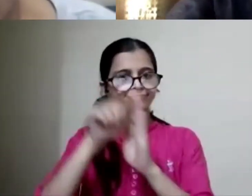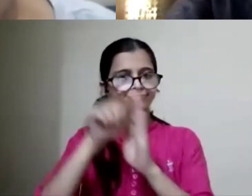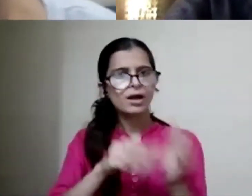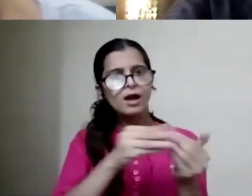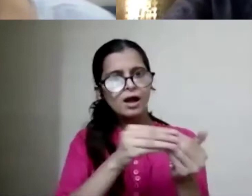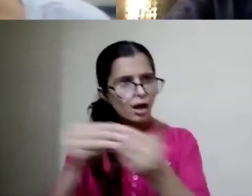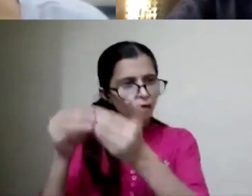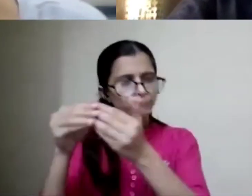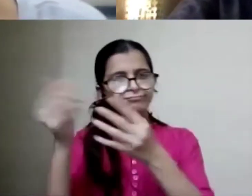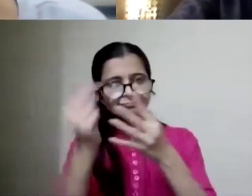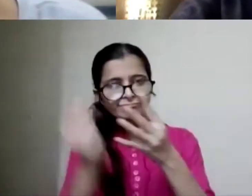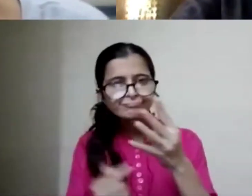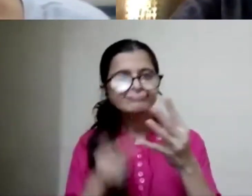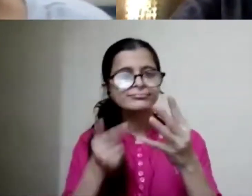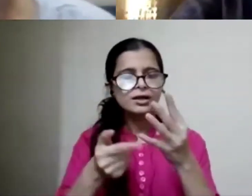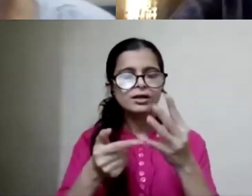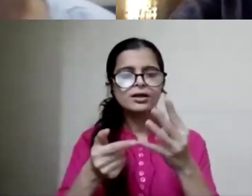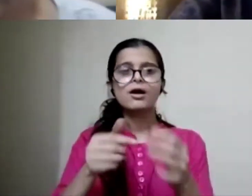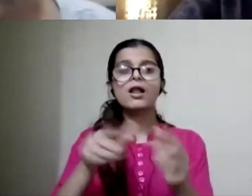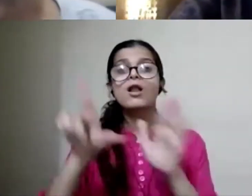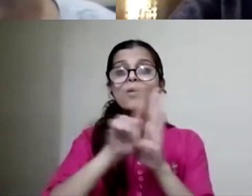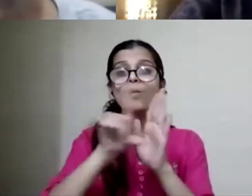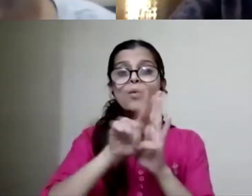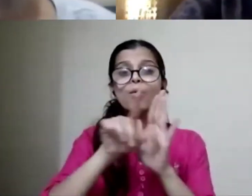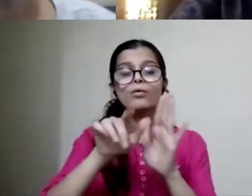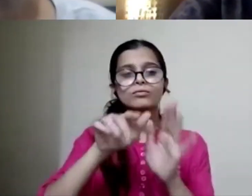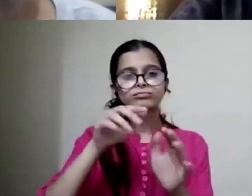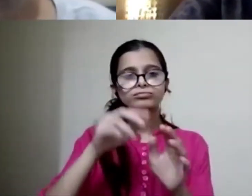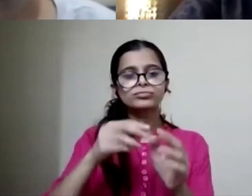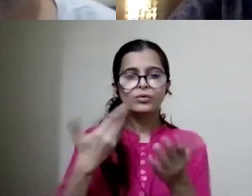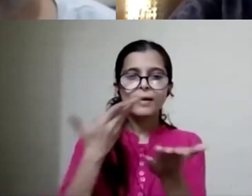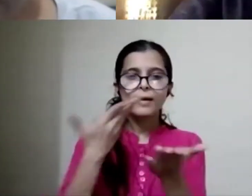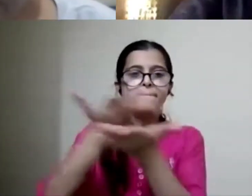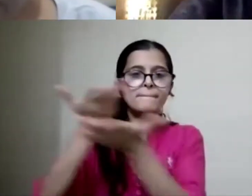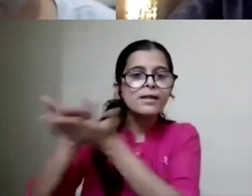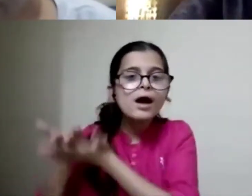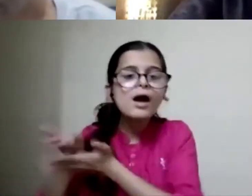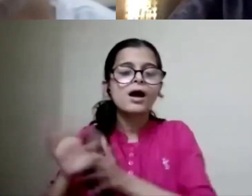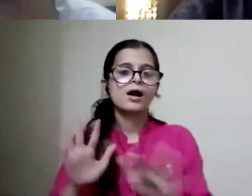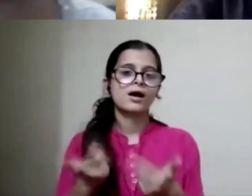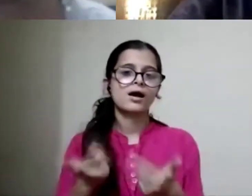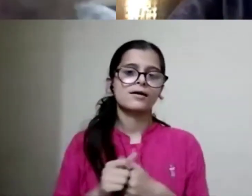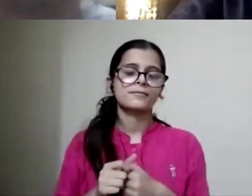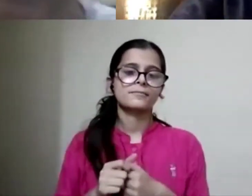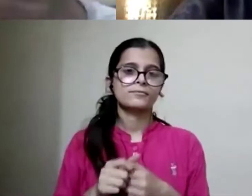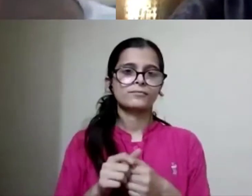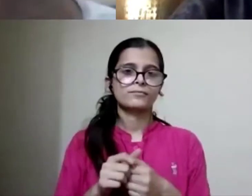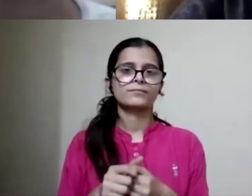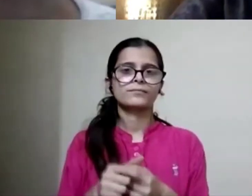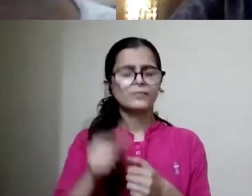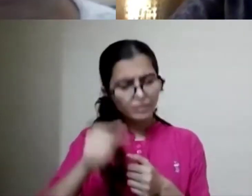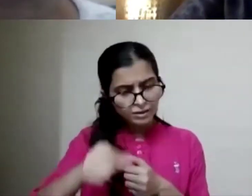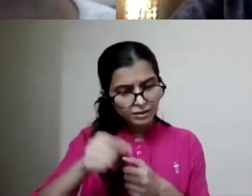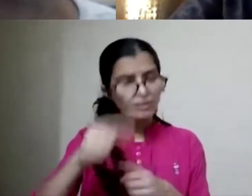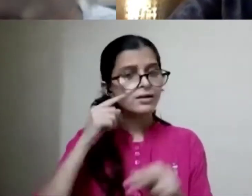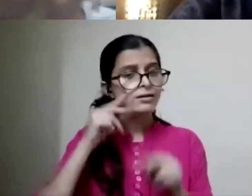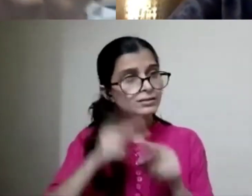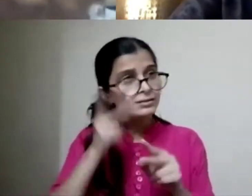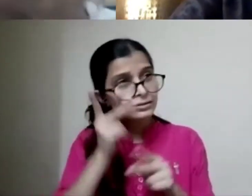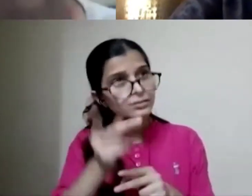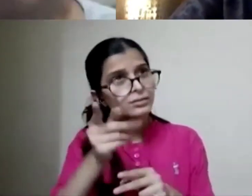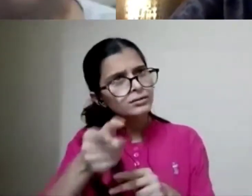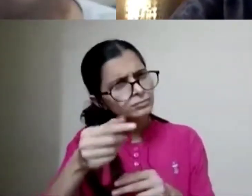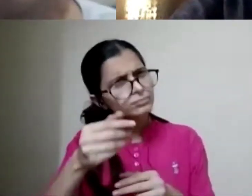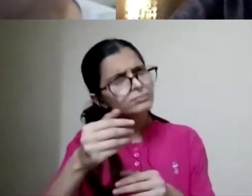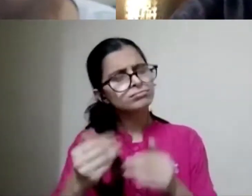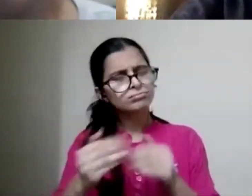how you're both formulating the law and implementing it. If you see that as the non-negotiable, then you come